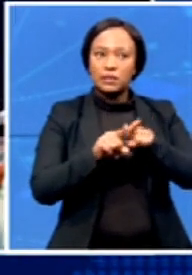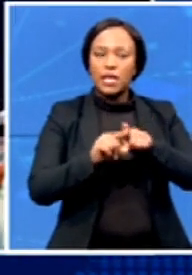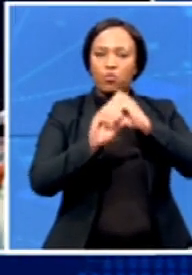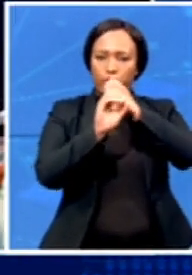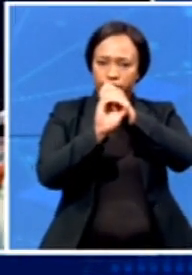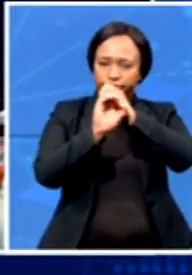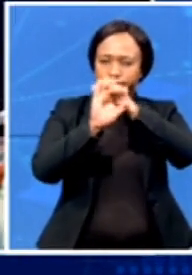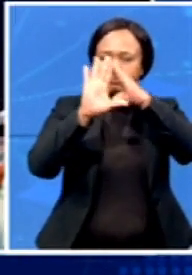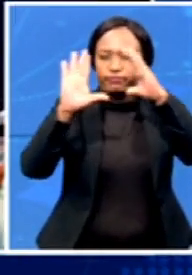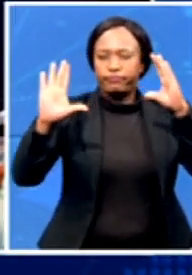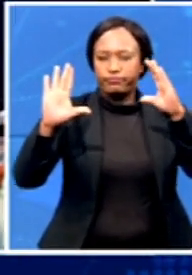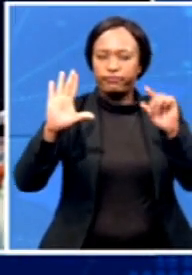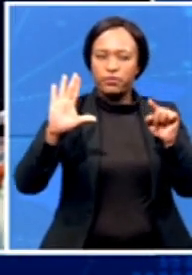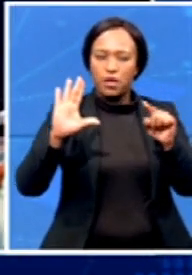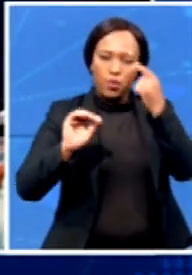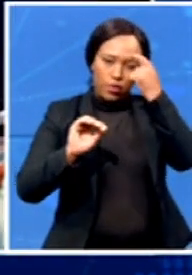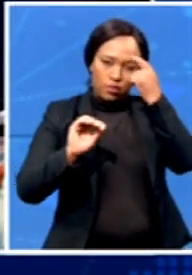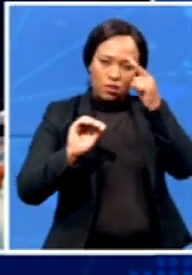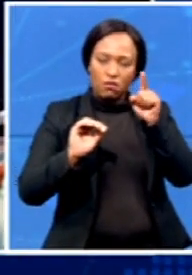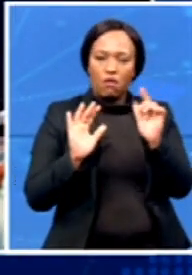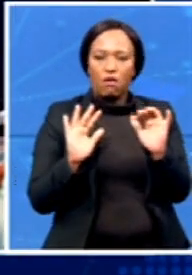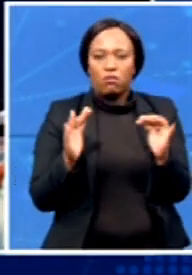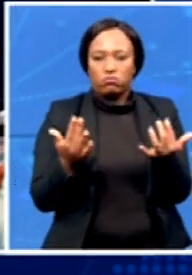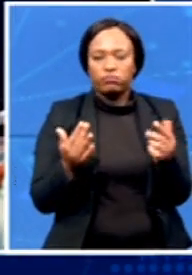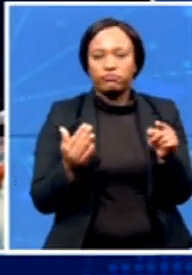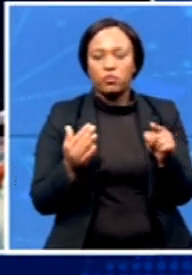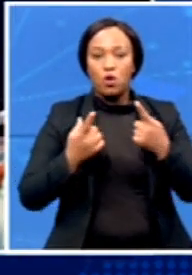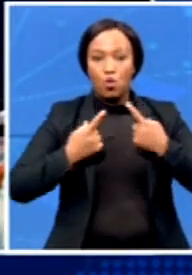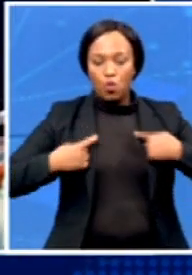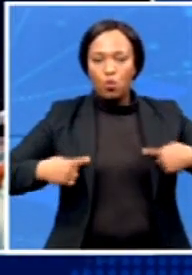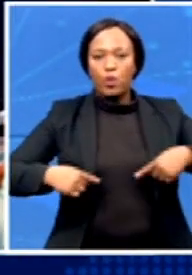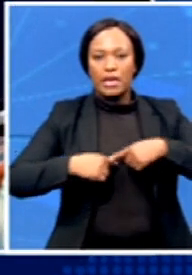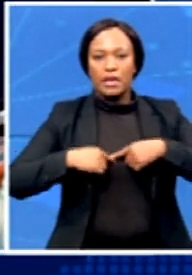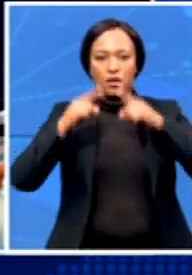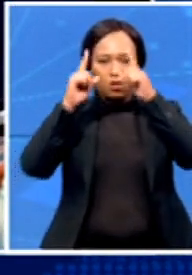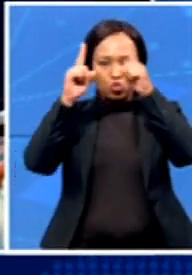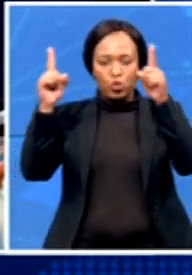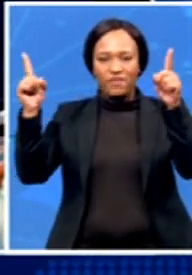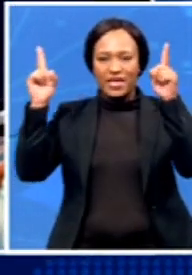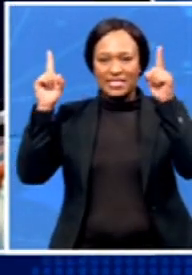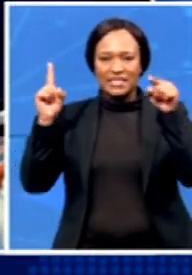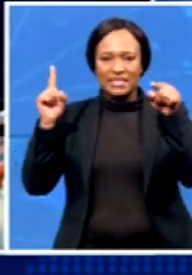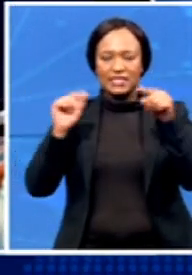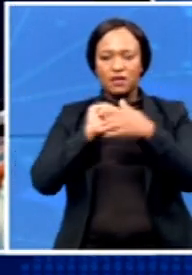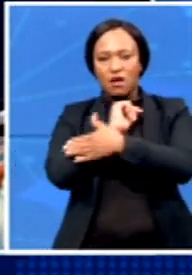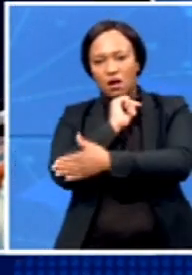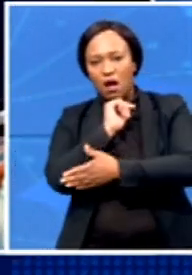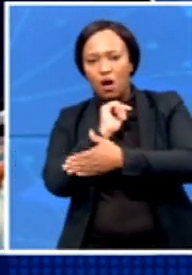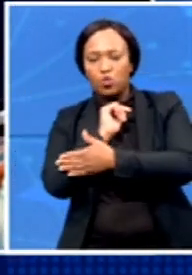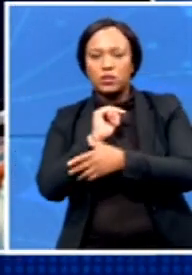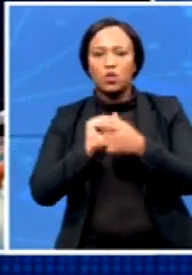we as a university, as a country, and as a continent can start to